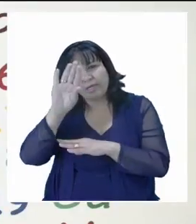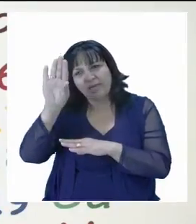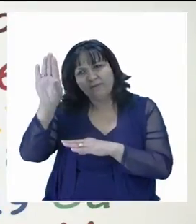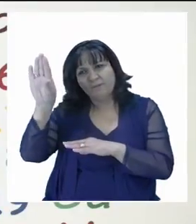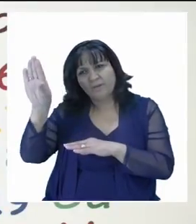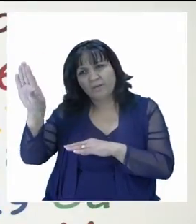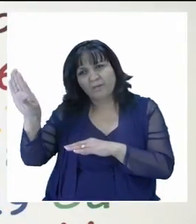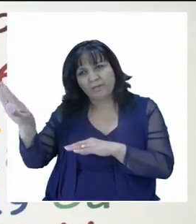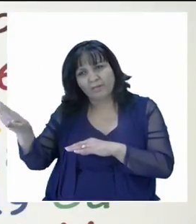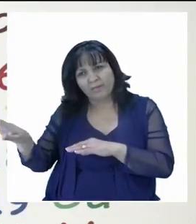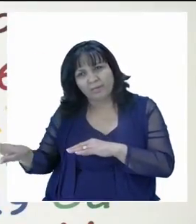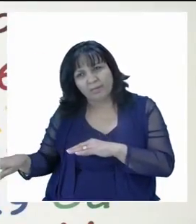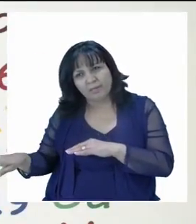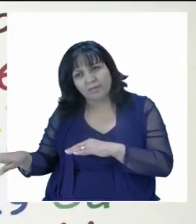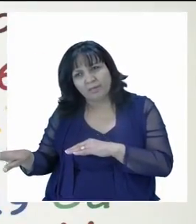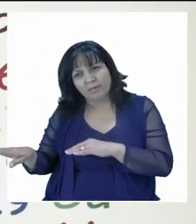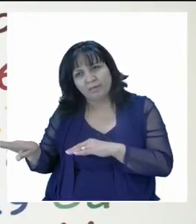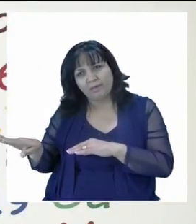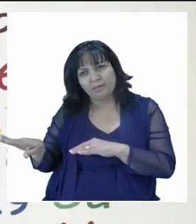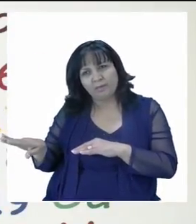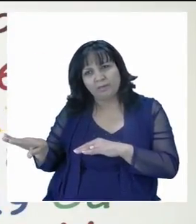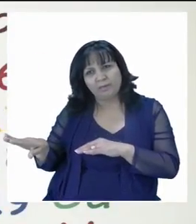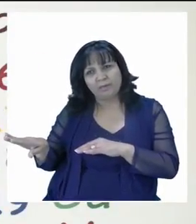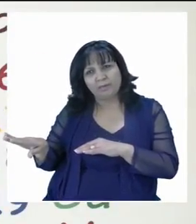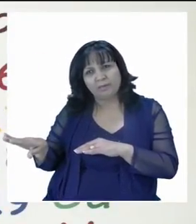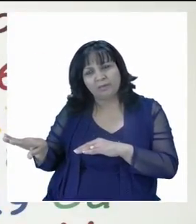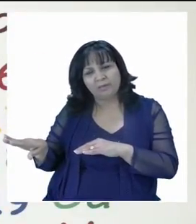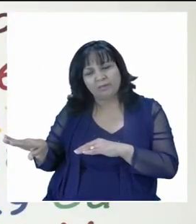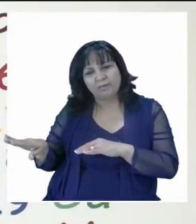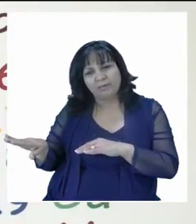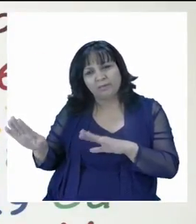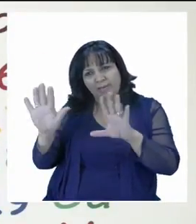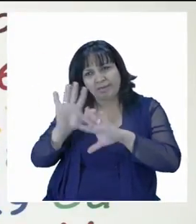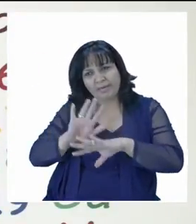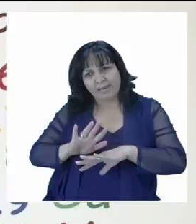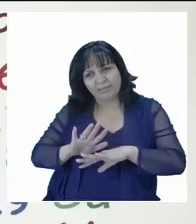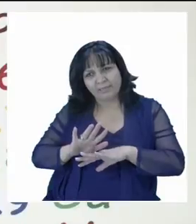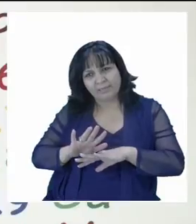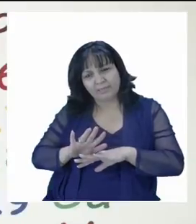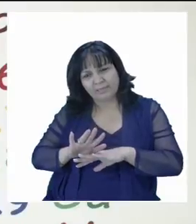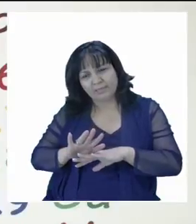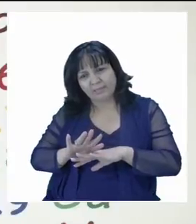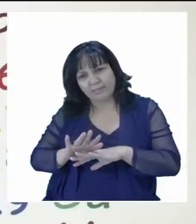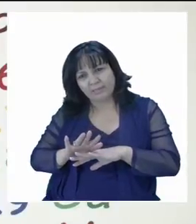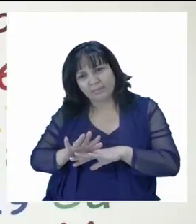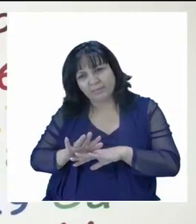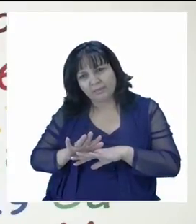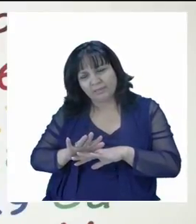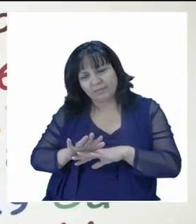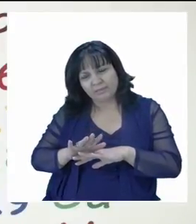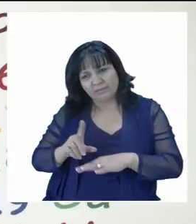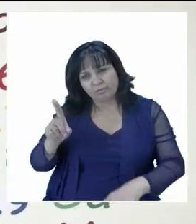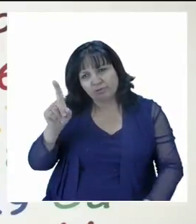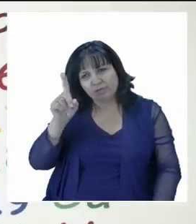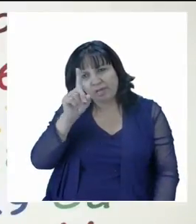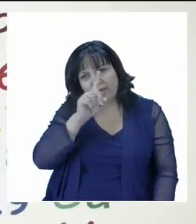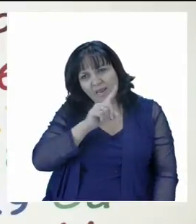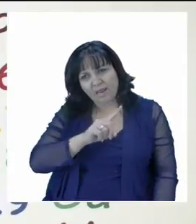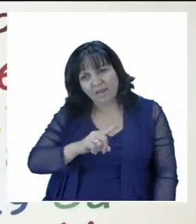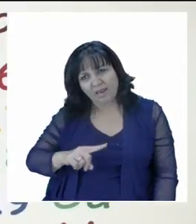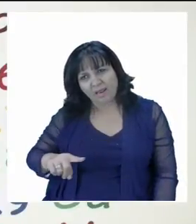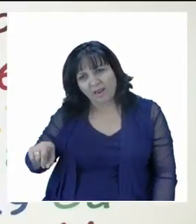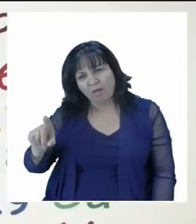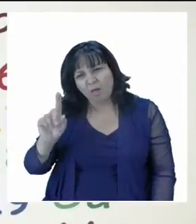You are going to circle the first thing you do at night during the nighttime. And